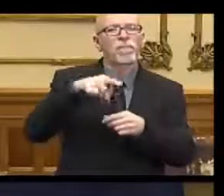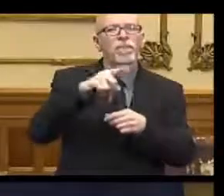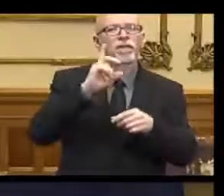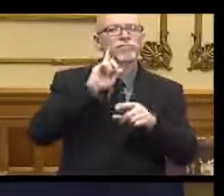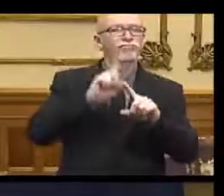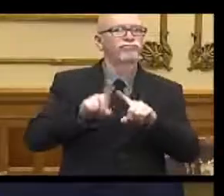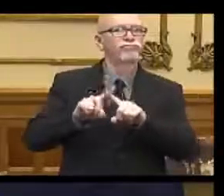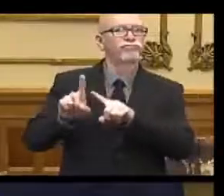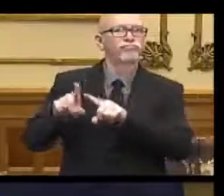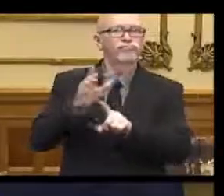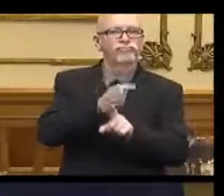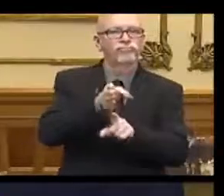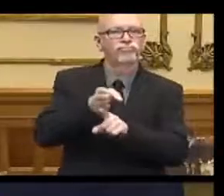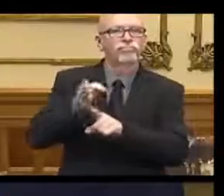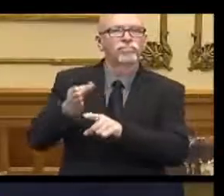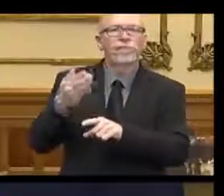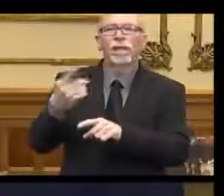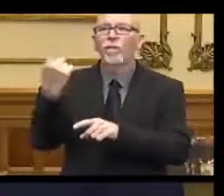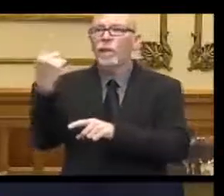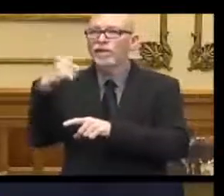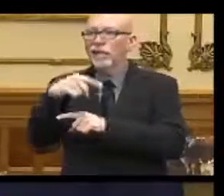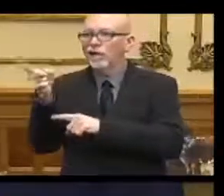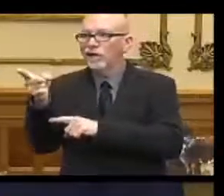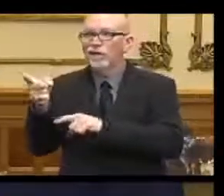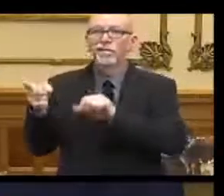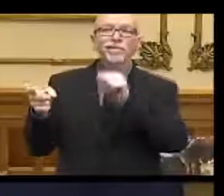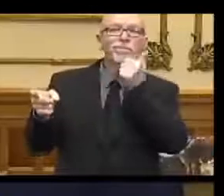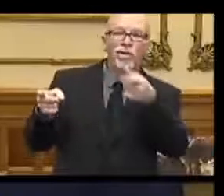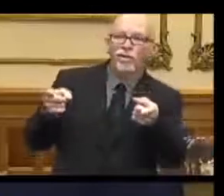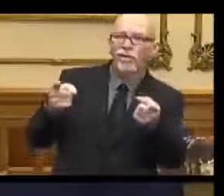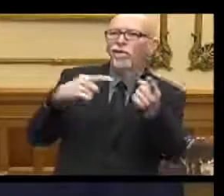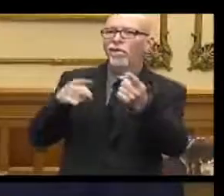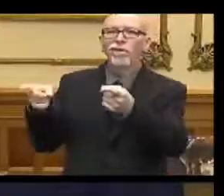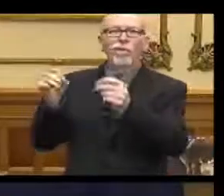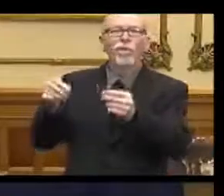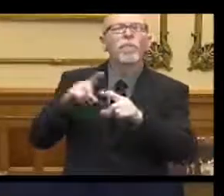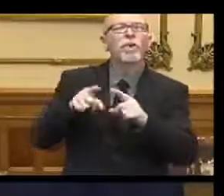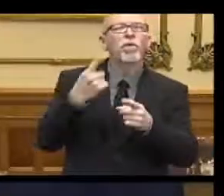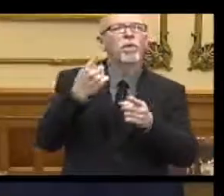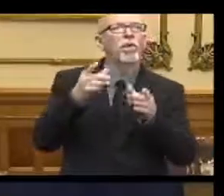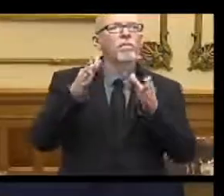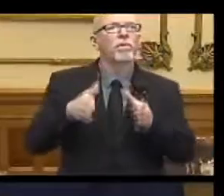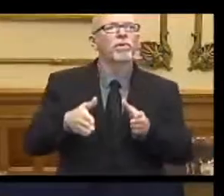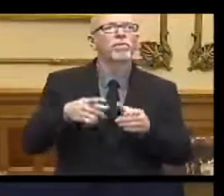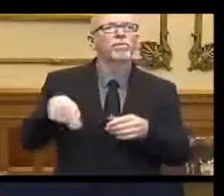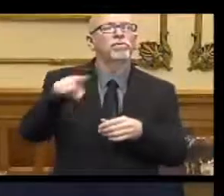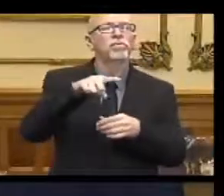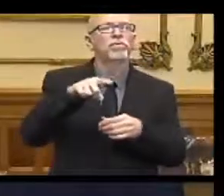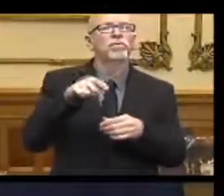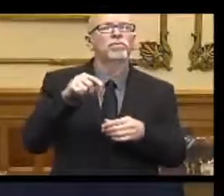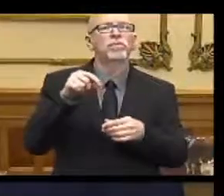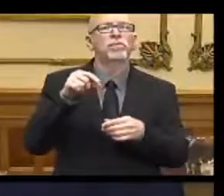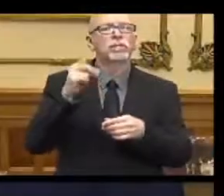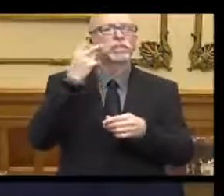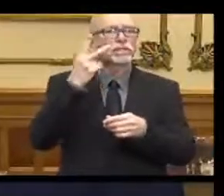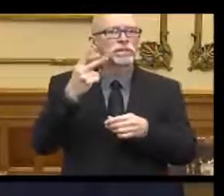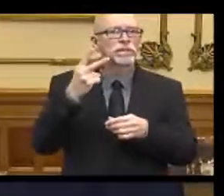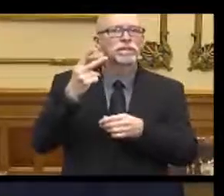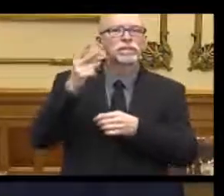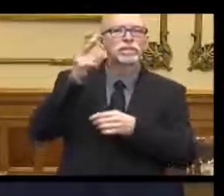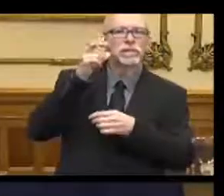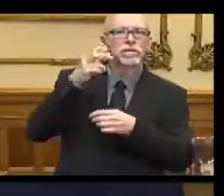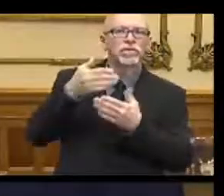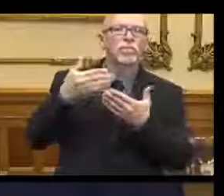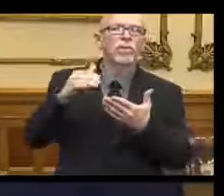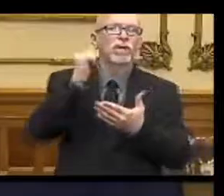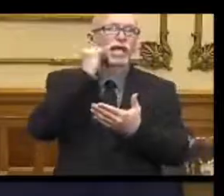different. And you may hear from one day and not someone the next day. The one individual that you see and hear from